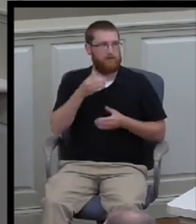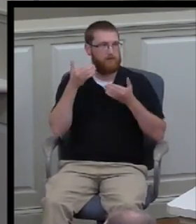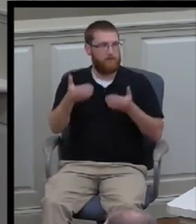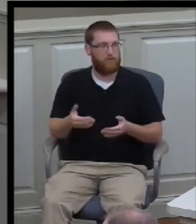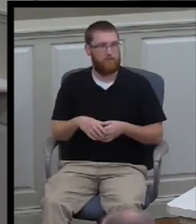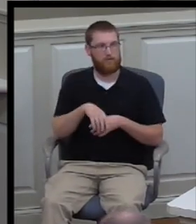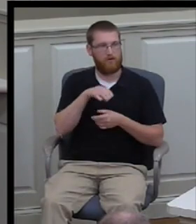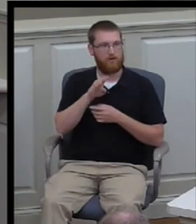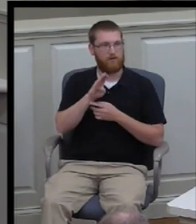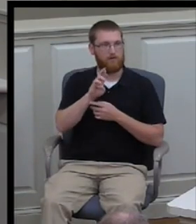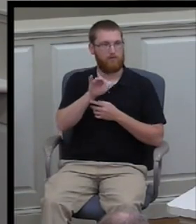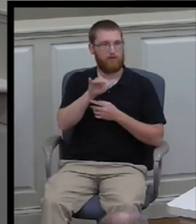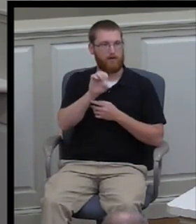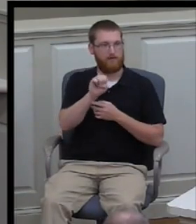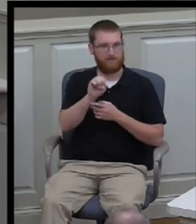come right on.